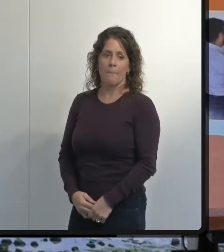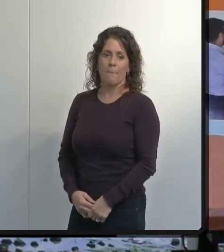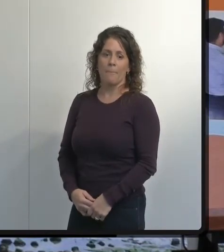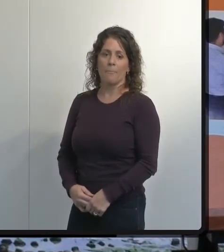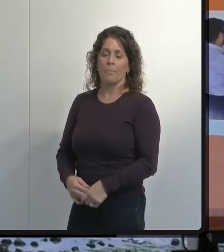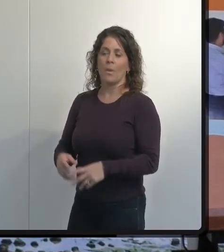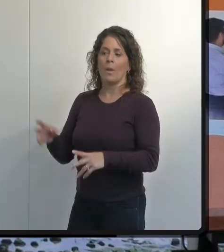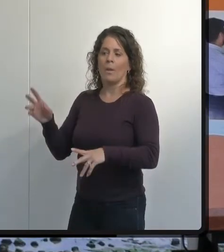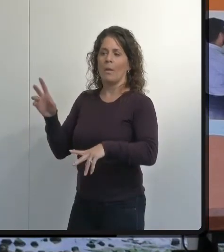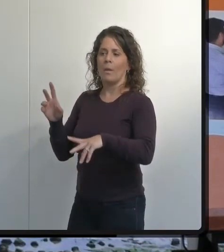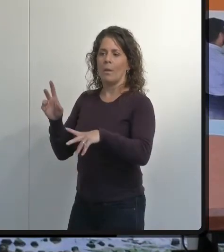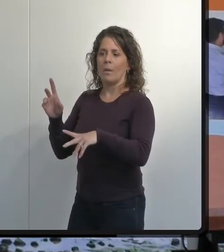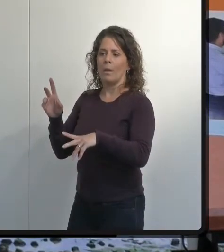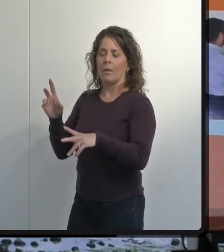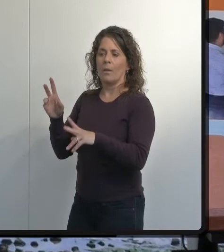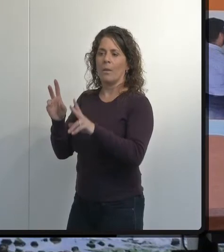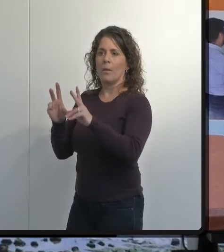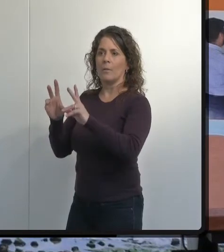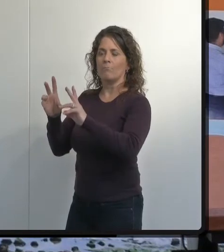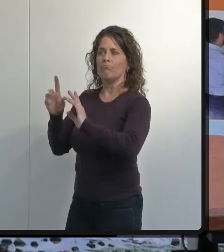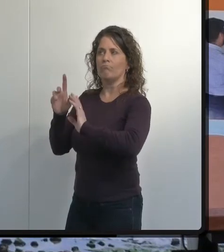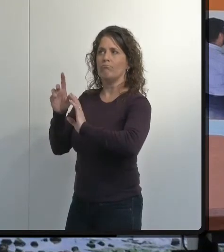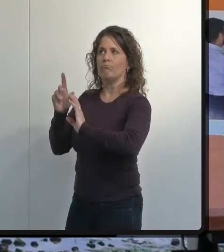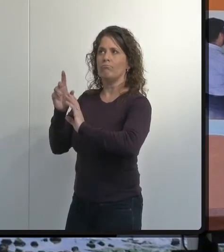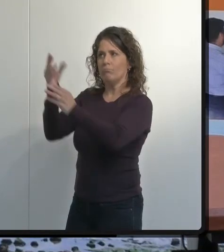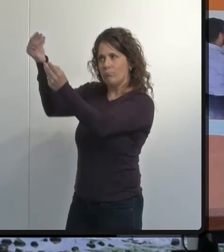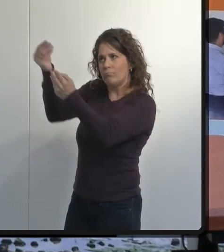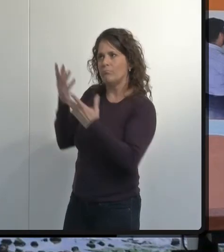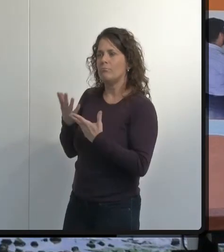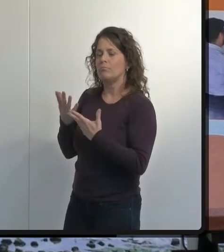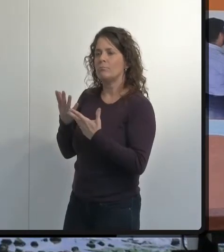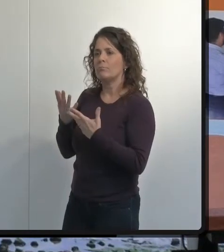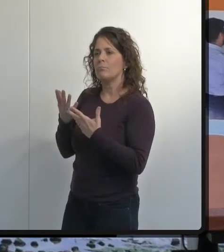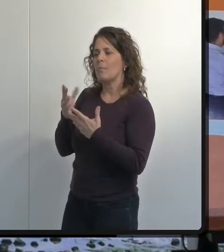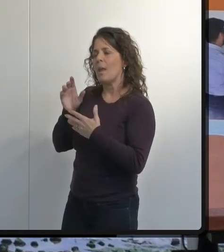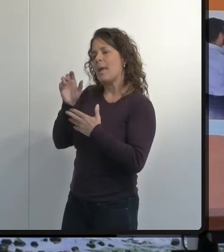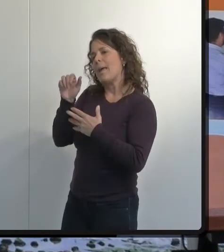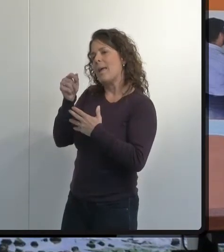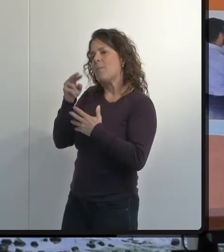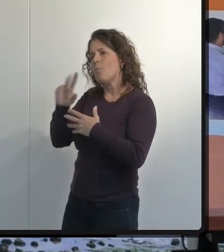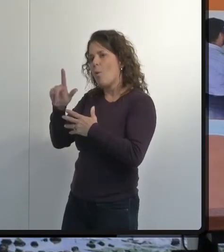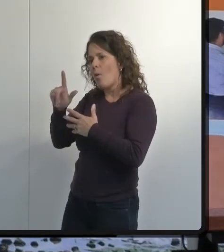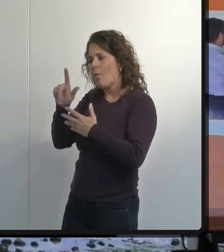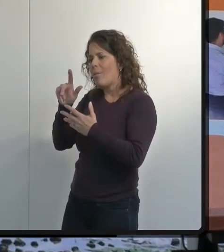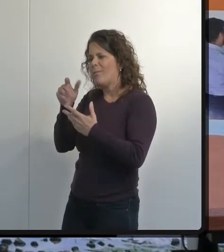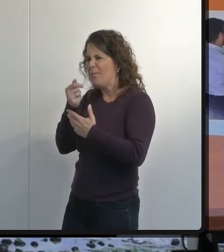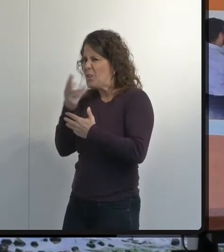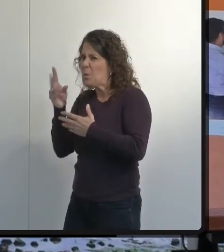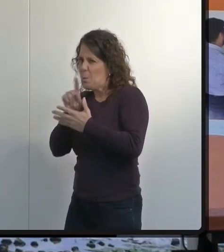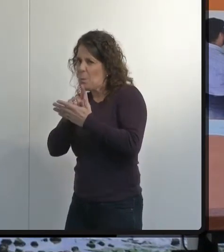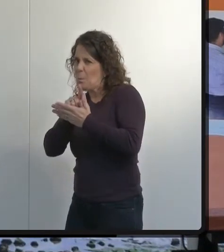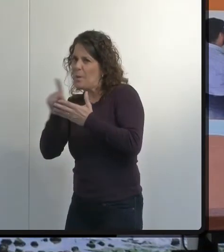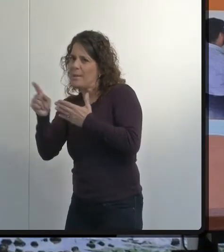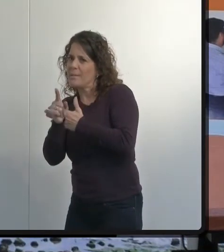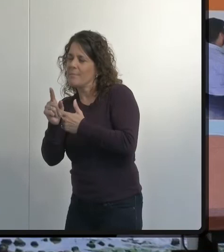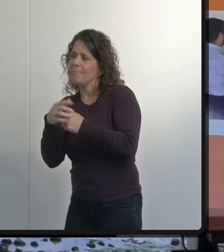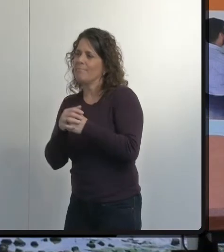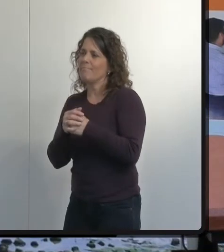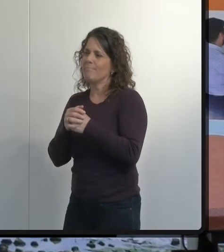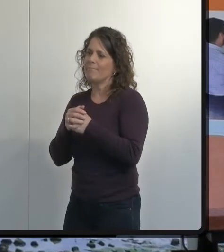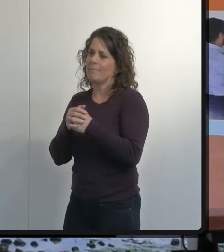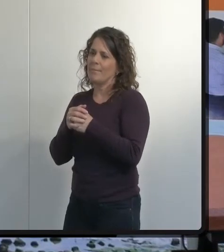am told that by the end of April, in several weeks, that we can expect to